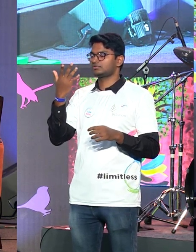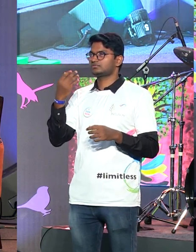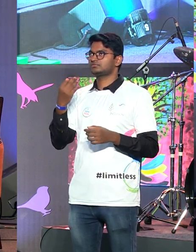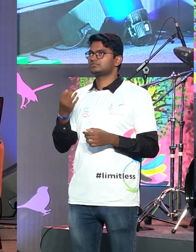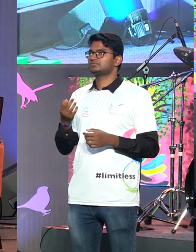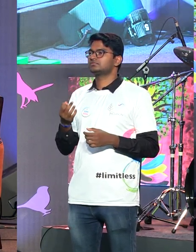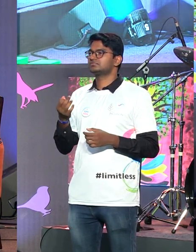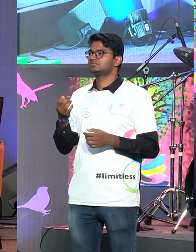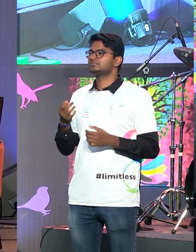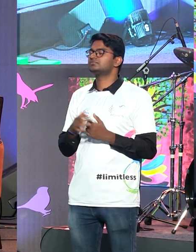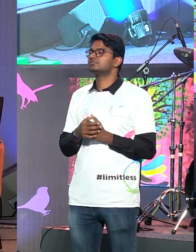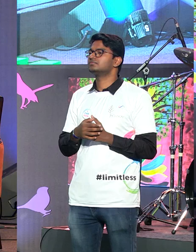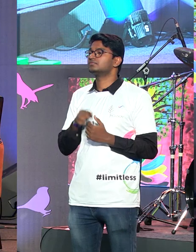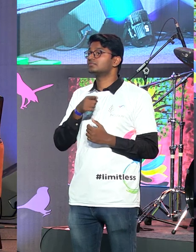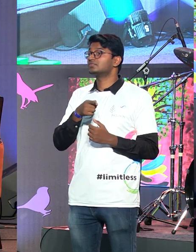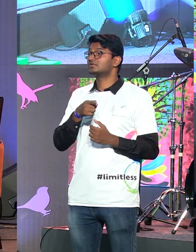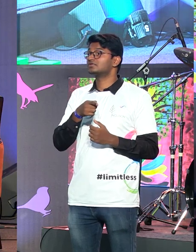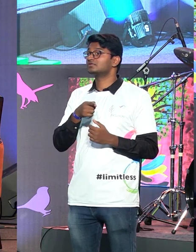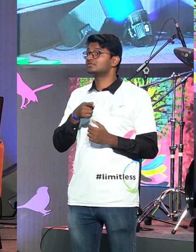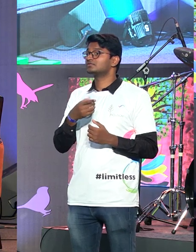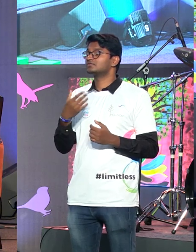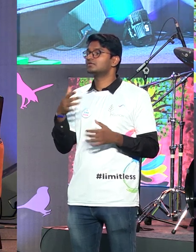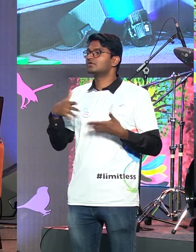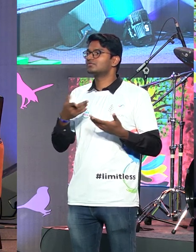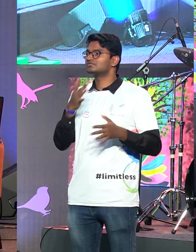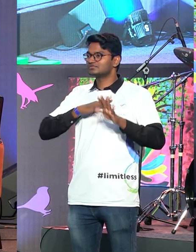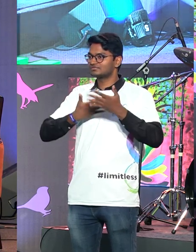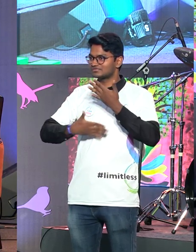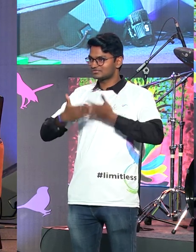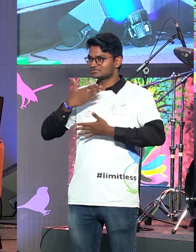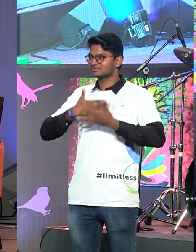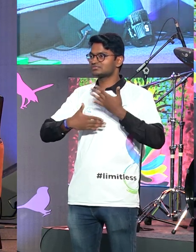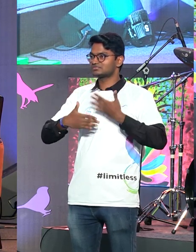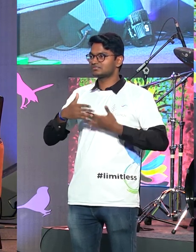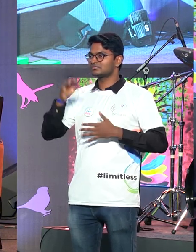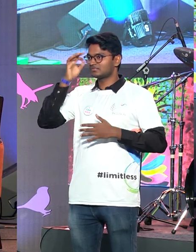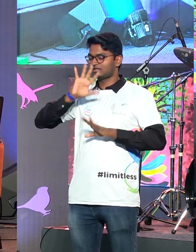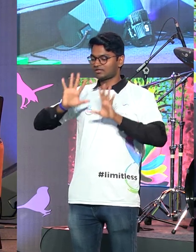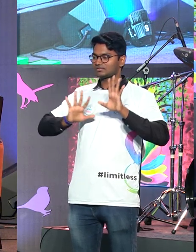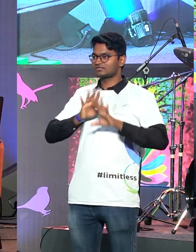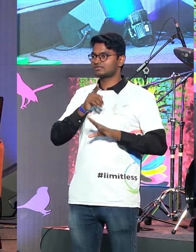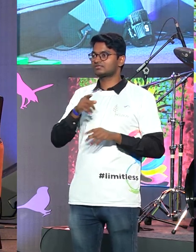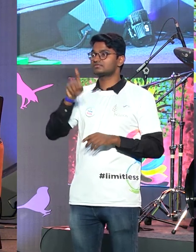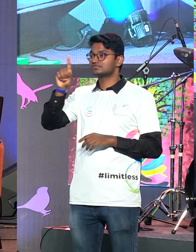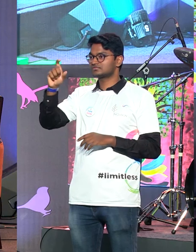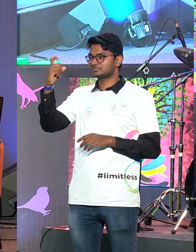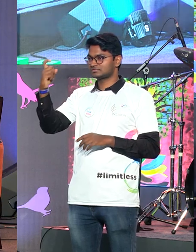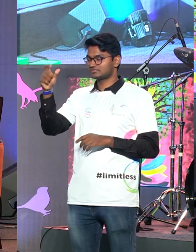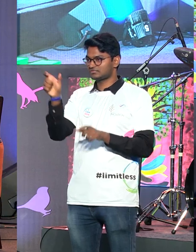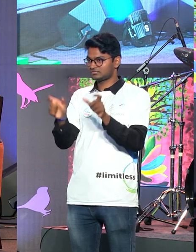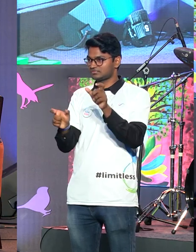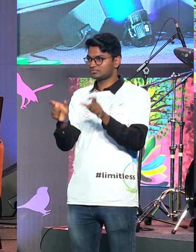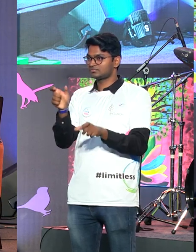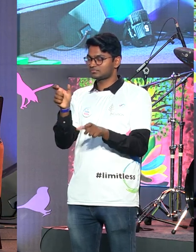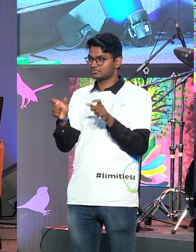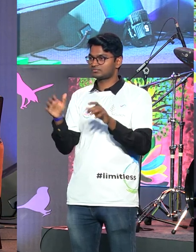playing a person with disability. 17 out of 27 best actor or actress award went to a person where